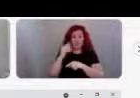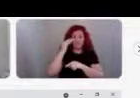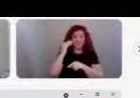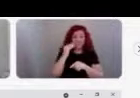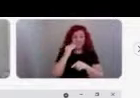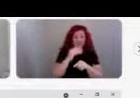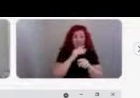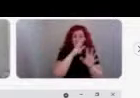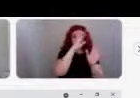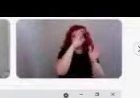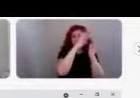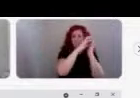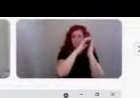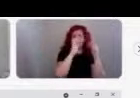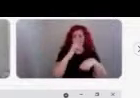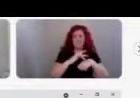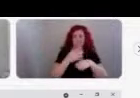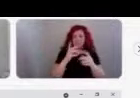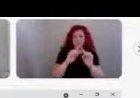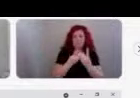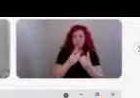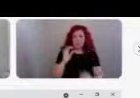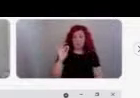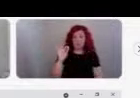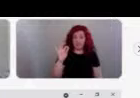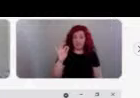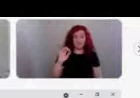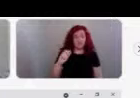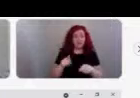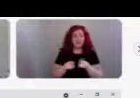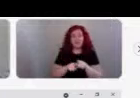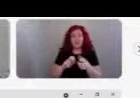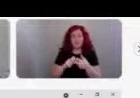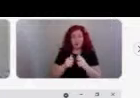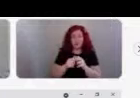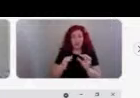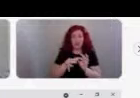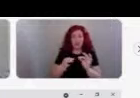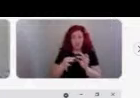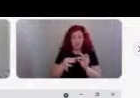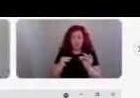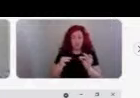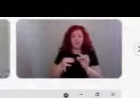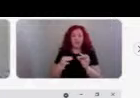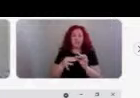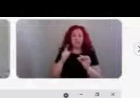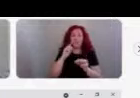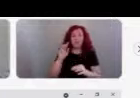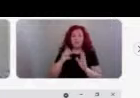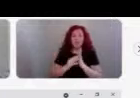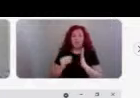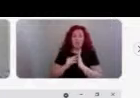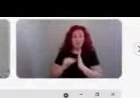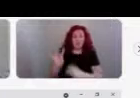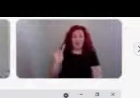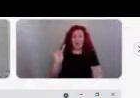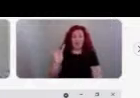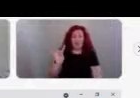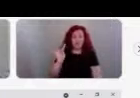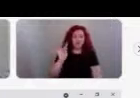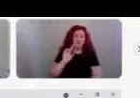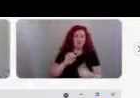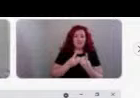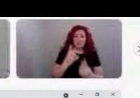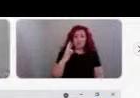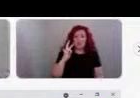19. this is the same problem i commented on for draft map 8. district 17 and final map 10.0 is